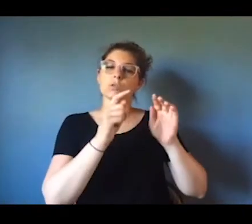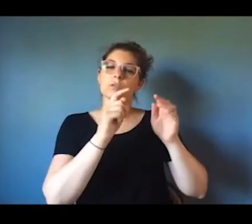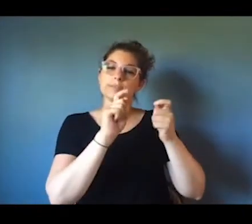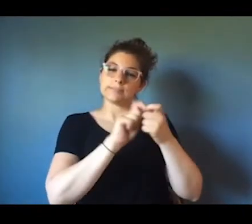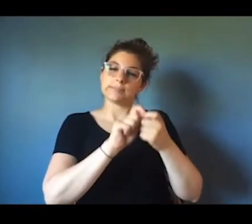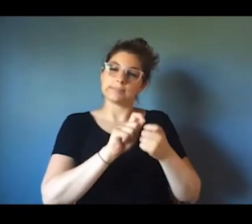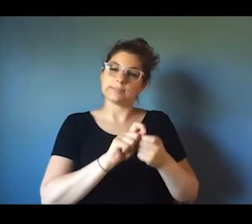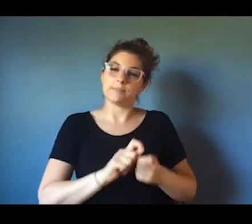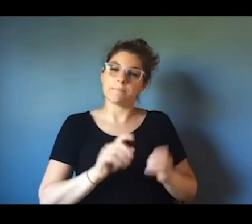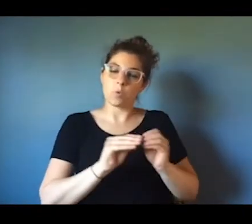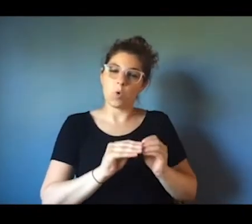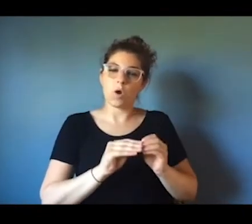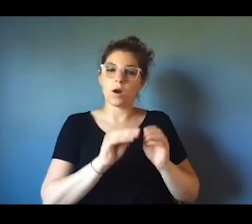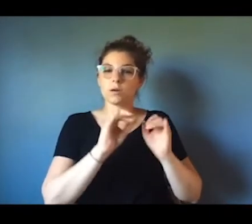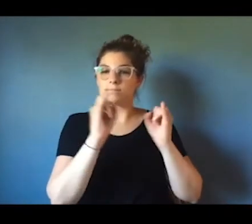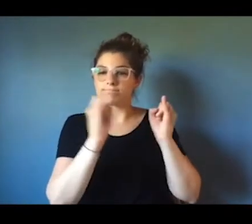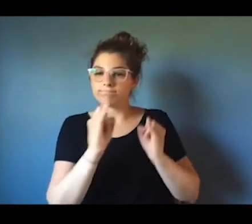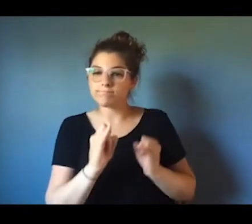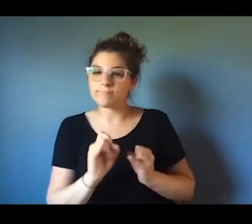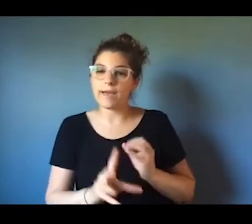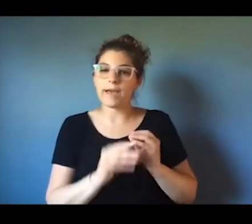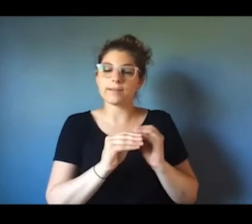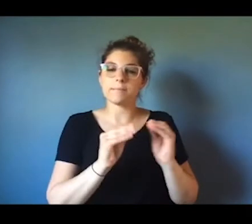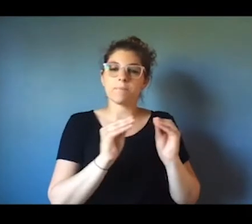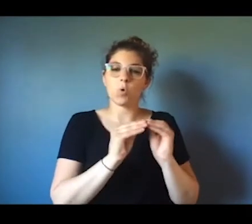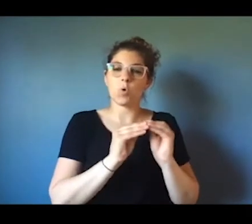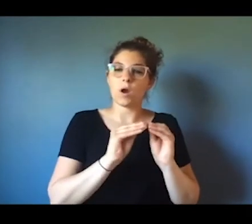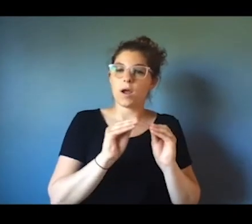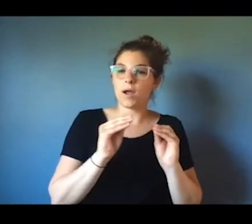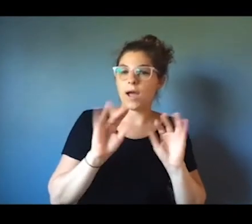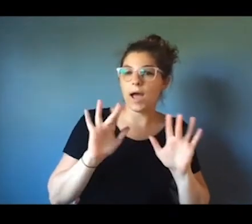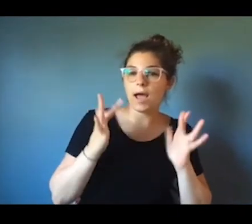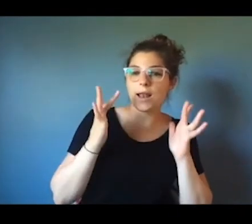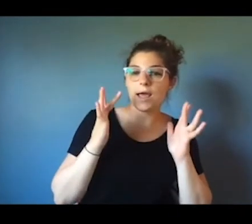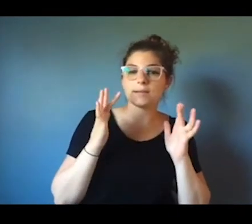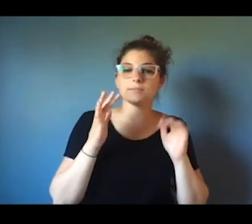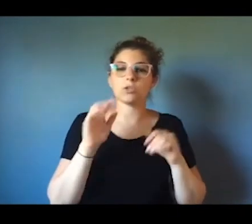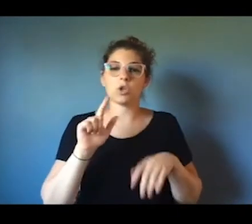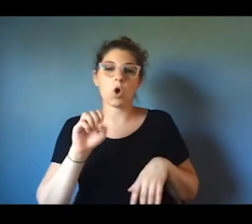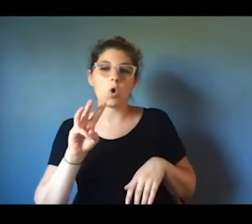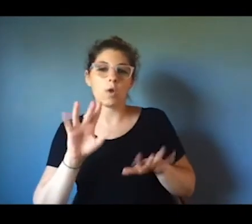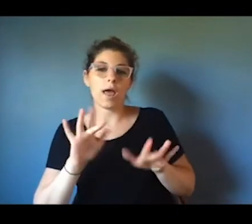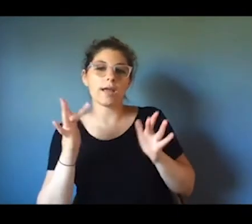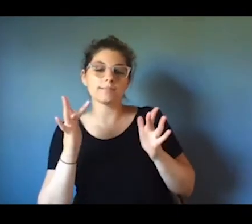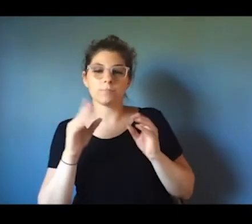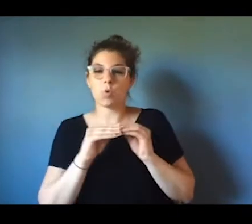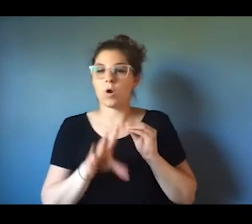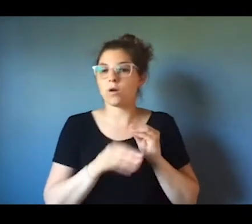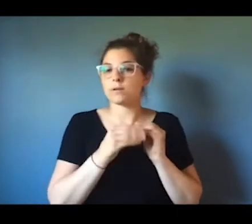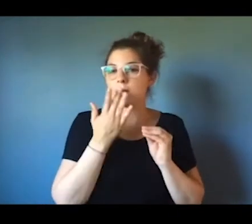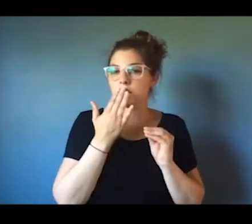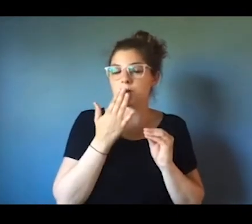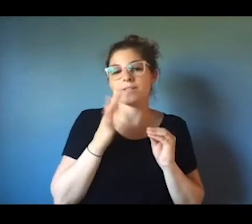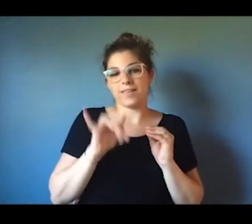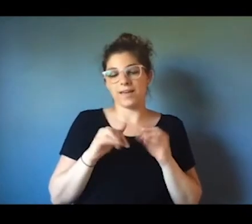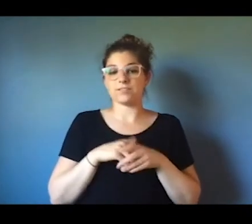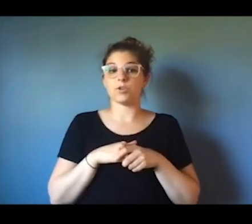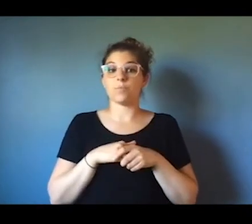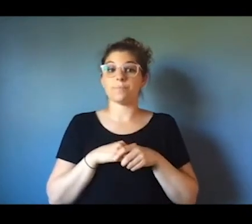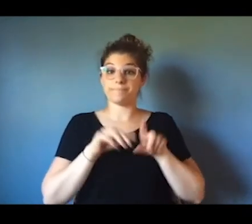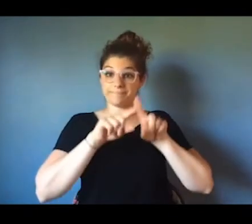colors, and just start refining them, making them a little bit better, adding more highlights and lowlights to them, and adding more color.